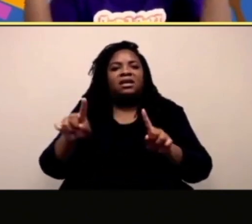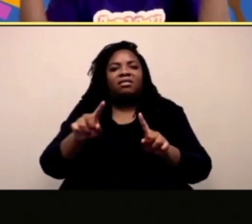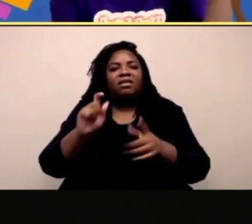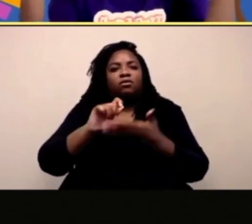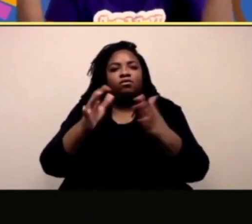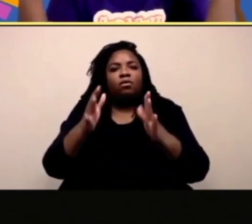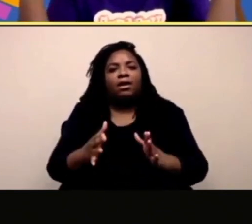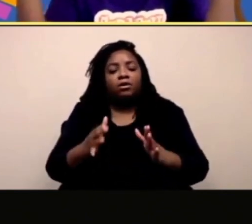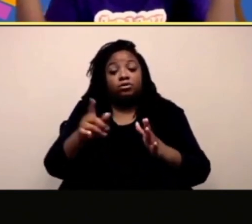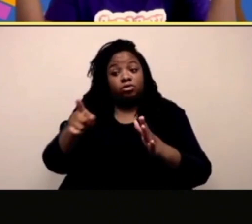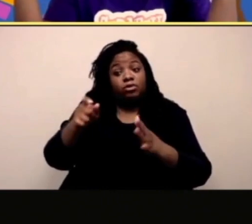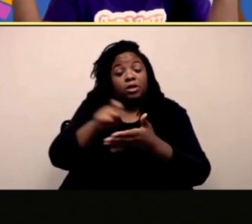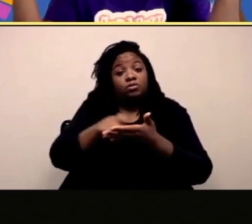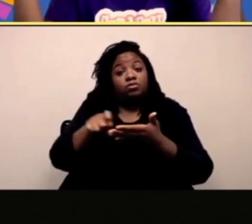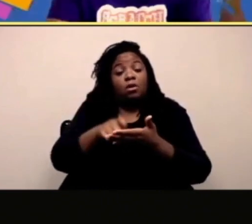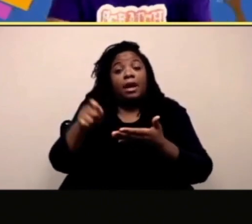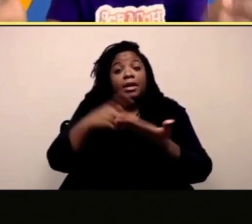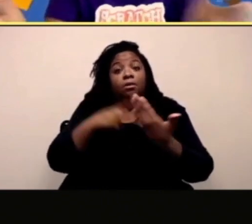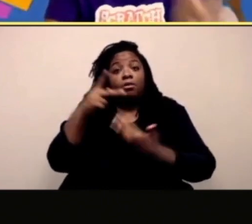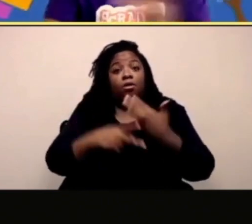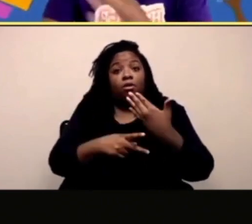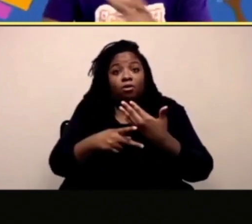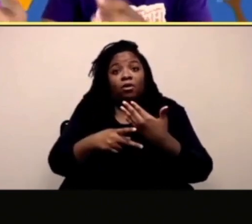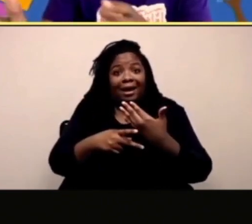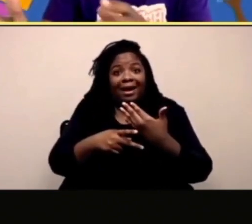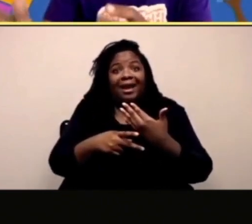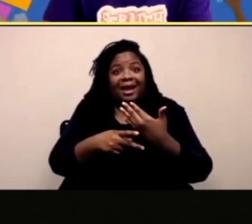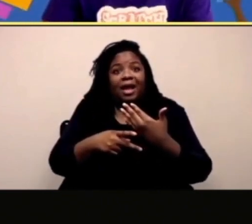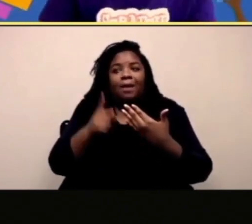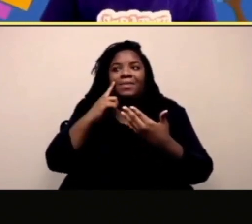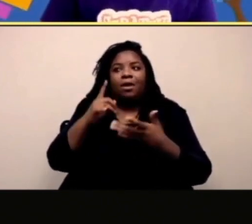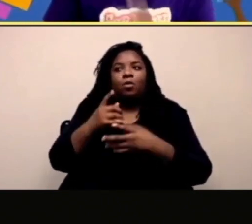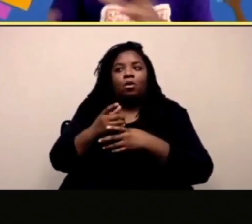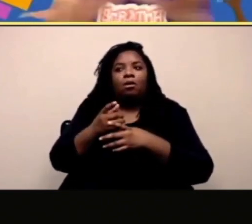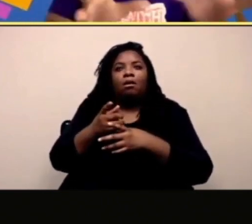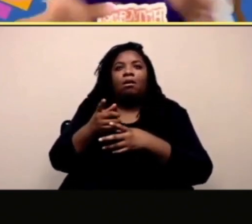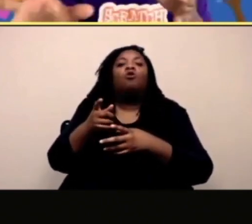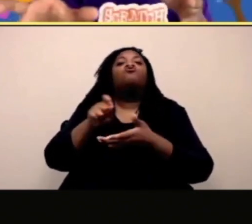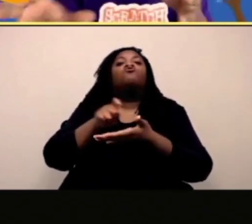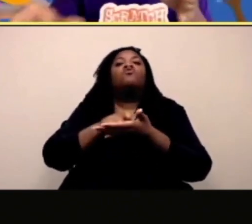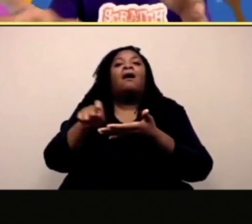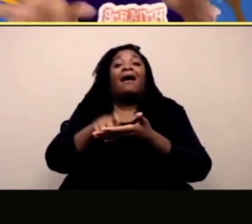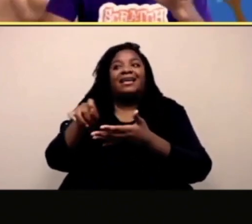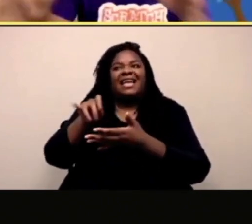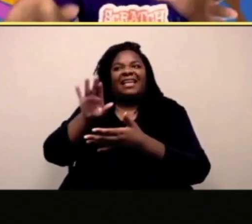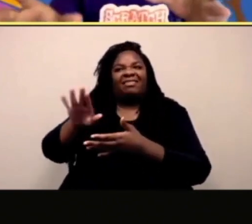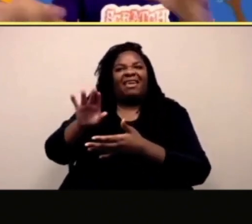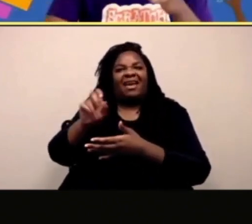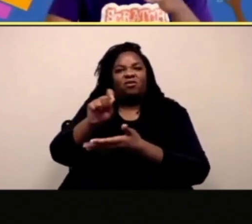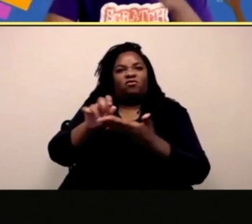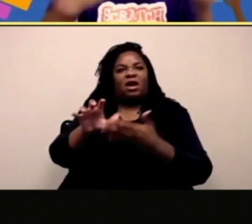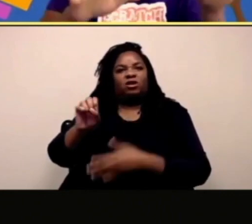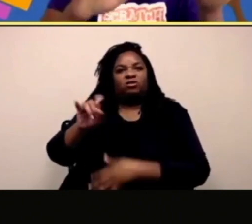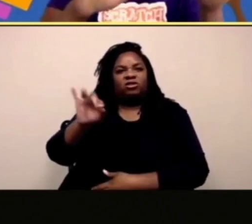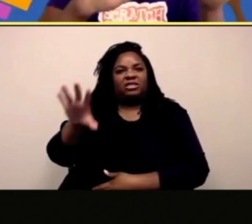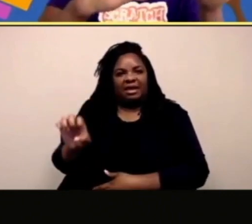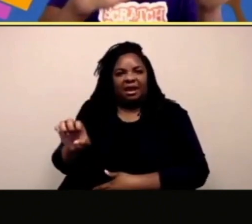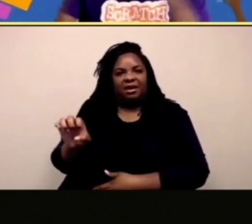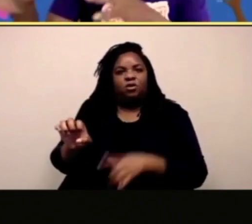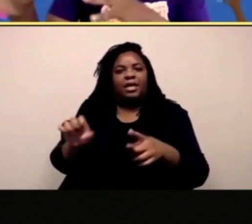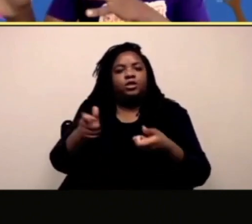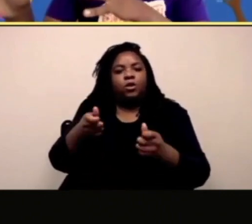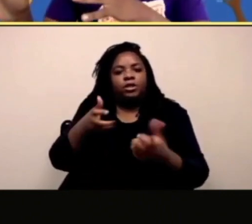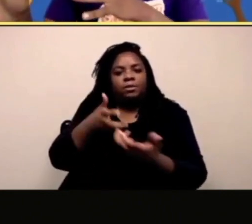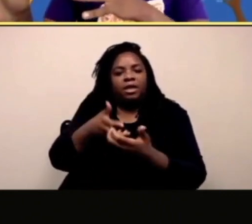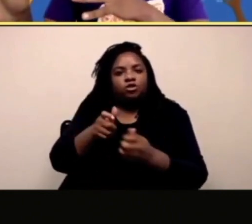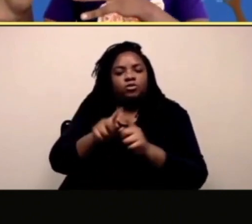write a program that would be able to write something in the style of that author, and try to tailor it to different emotions of like, oh, what if